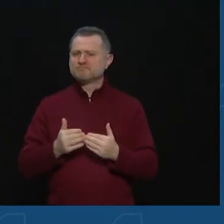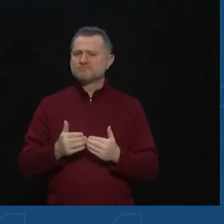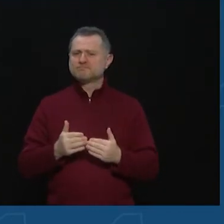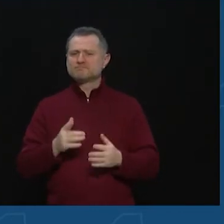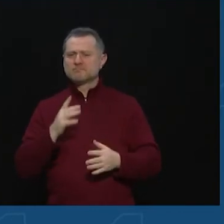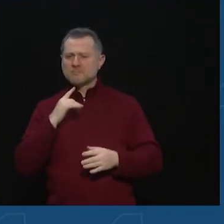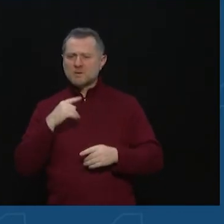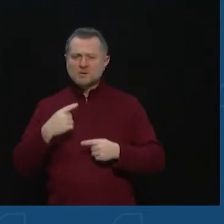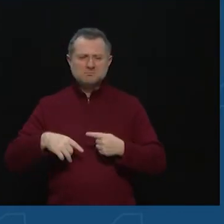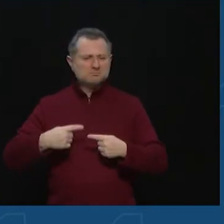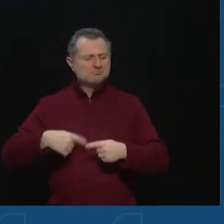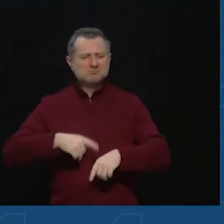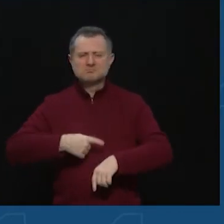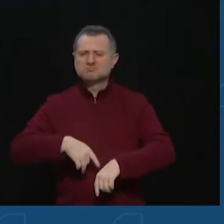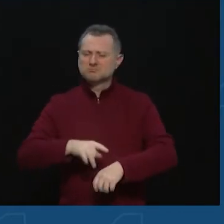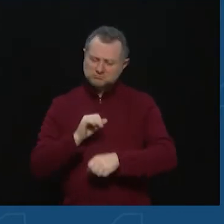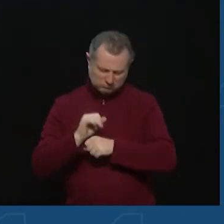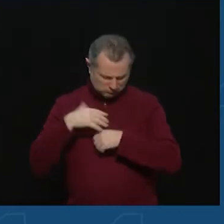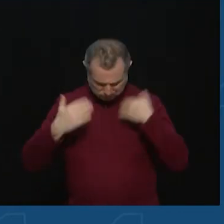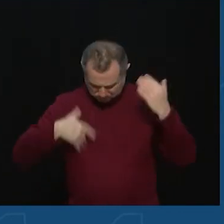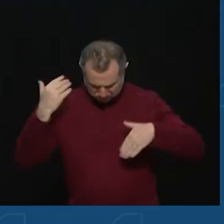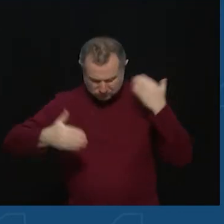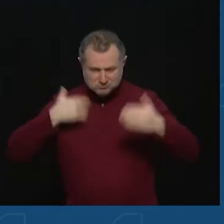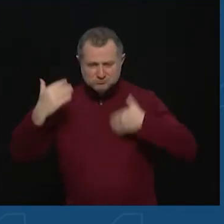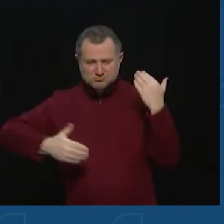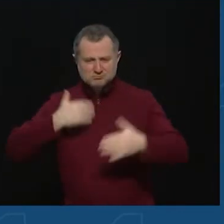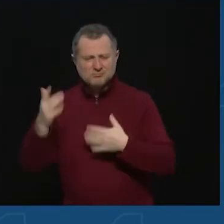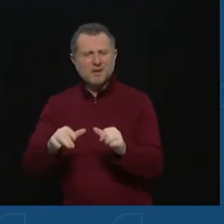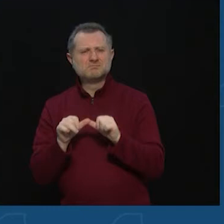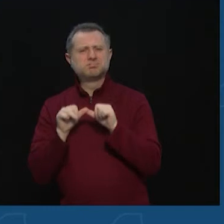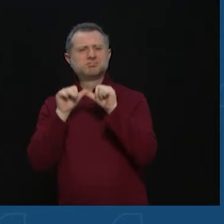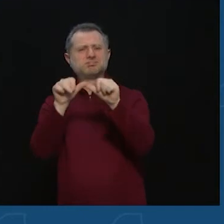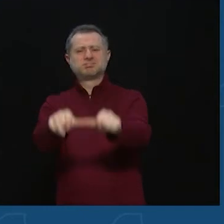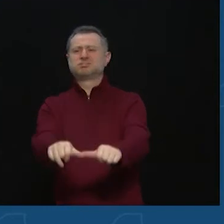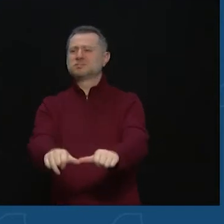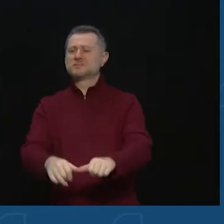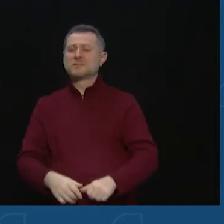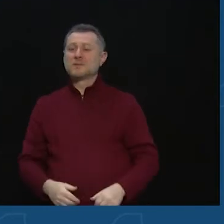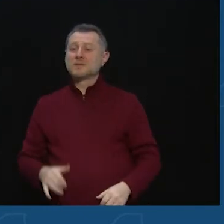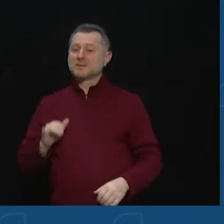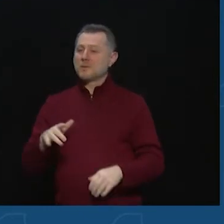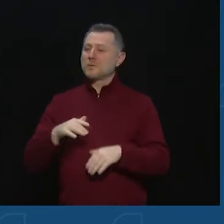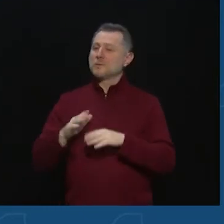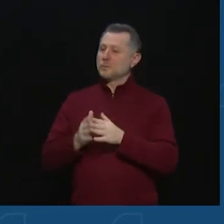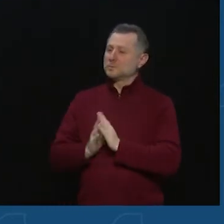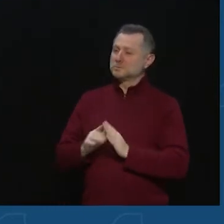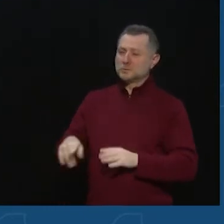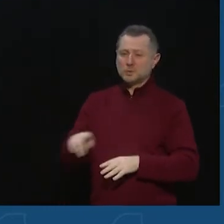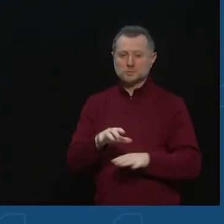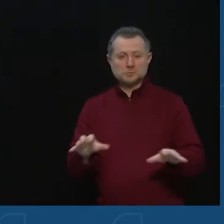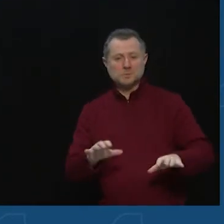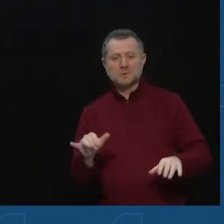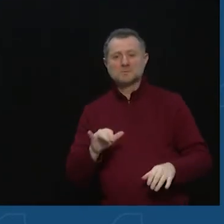jobs. And that's what we're asking all of you to do. But truly, it's not just a job.